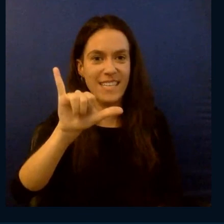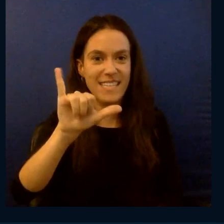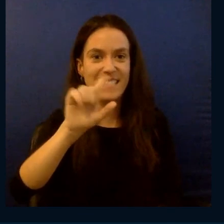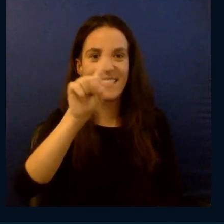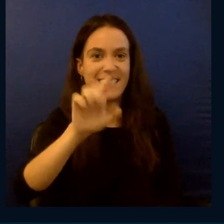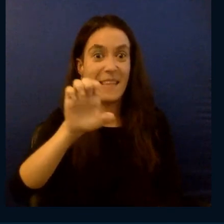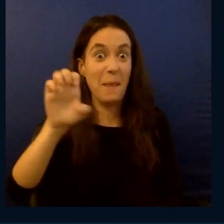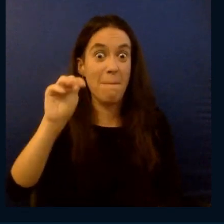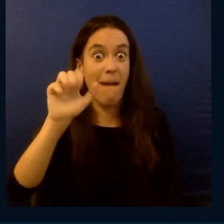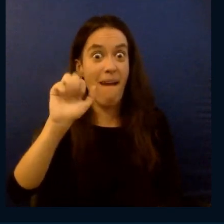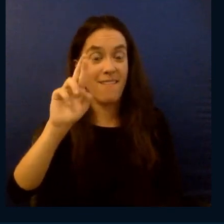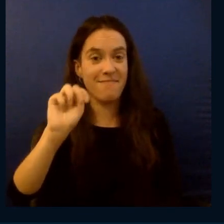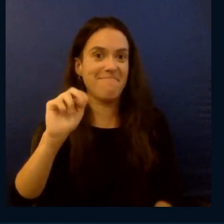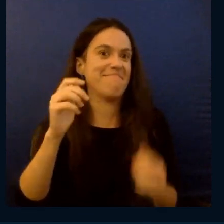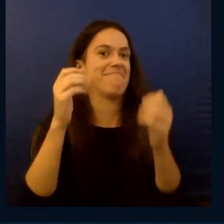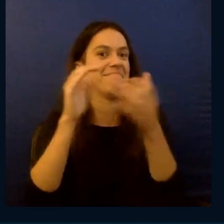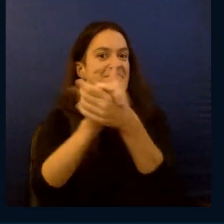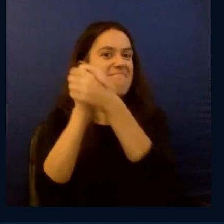Congratulations.